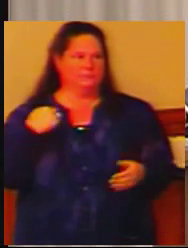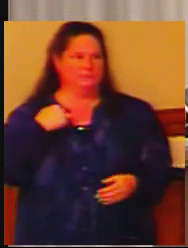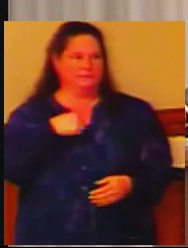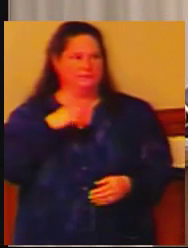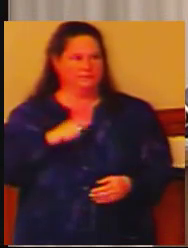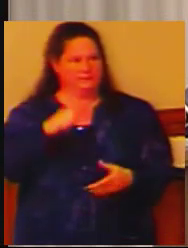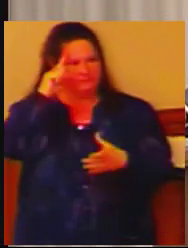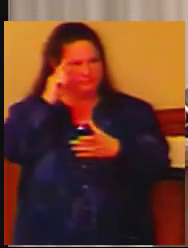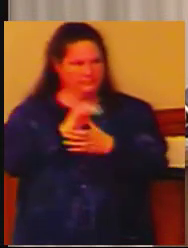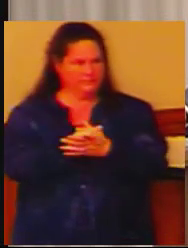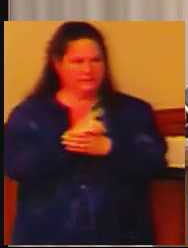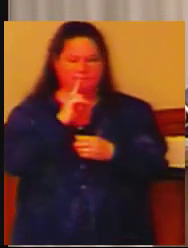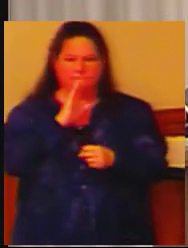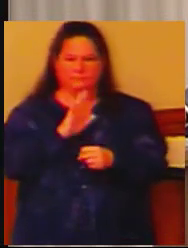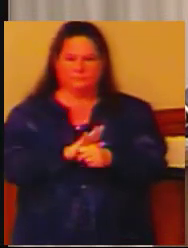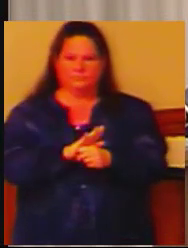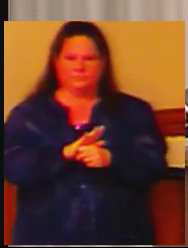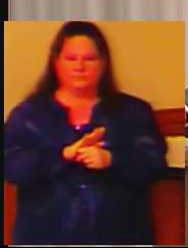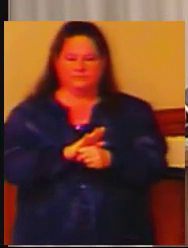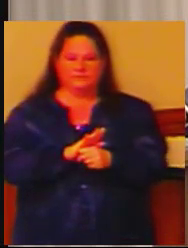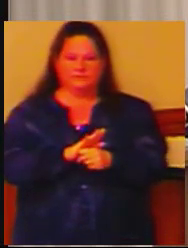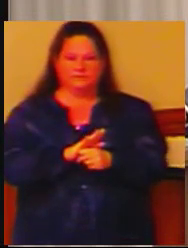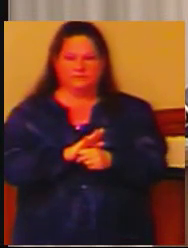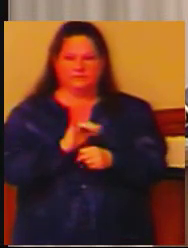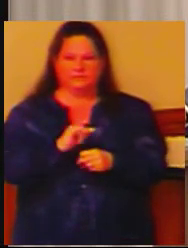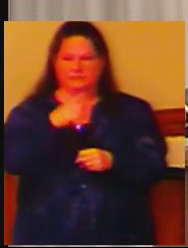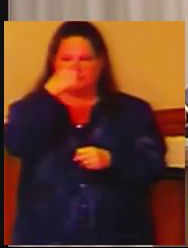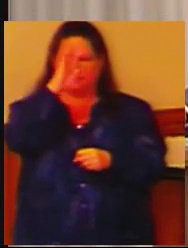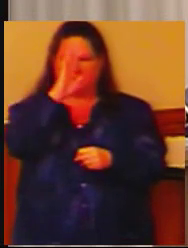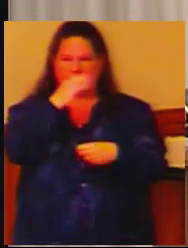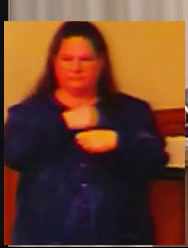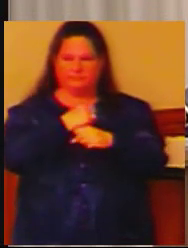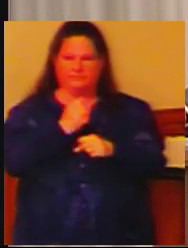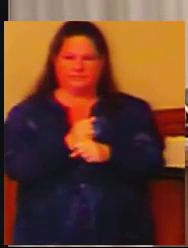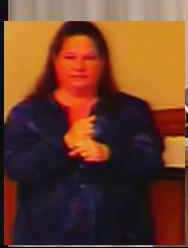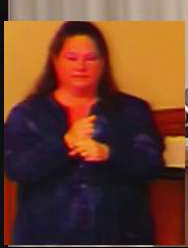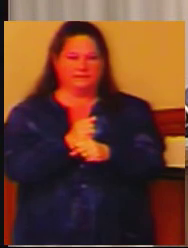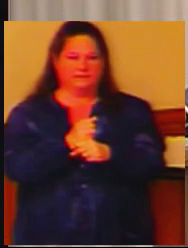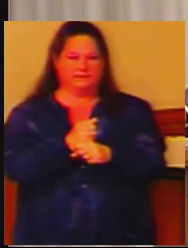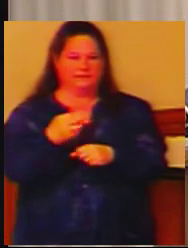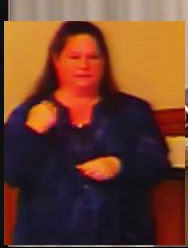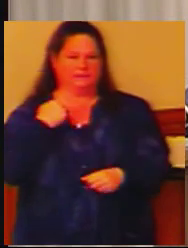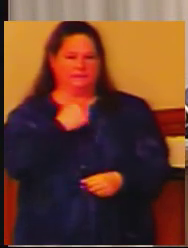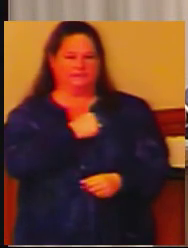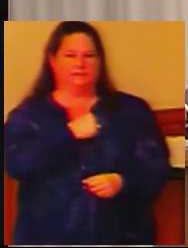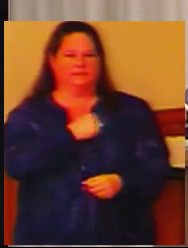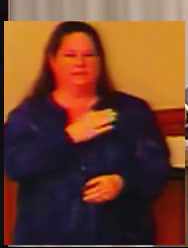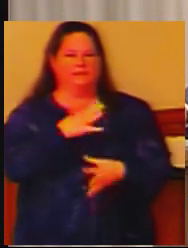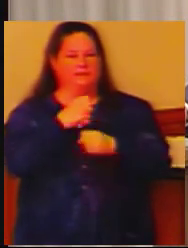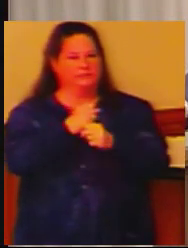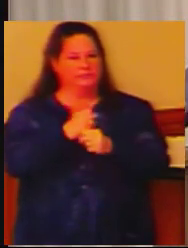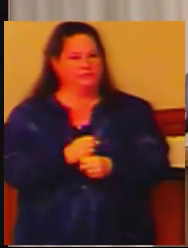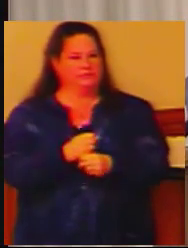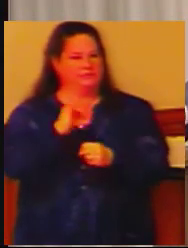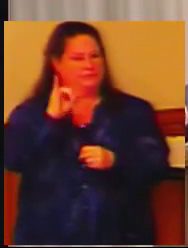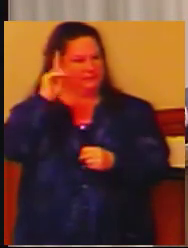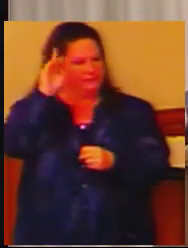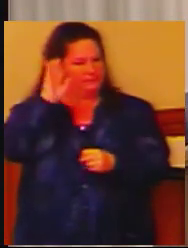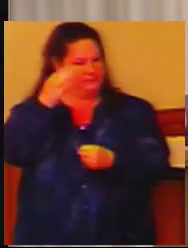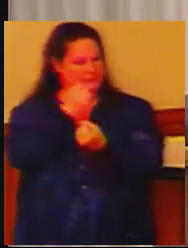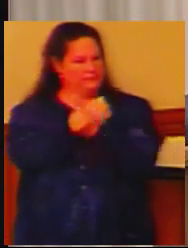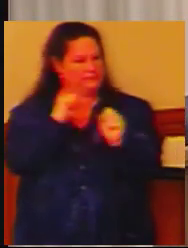must believe the promises that God has made us and trust that he will deliver